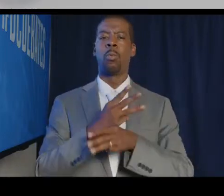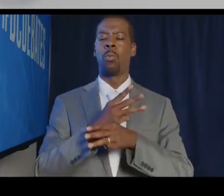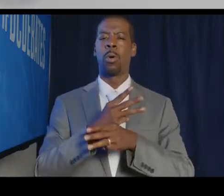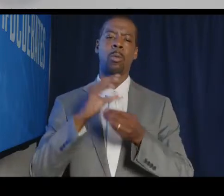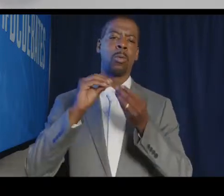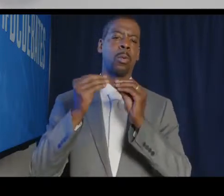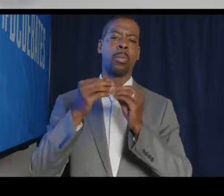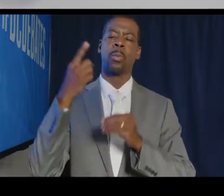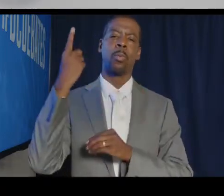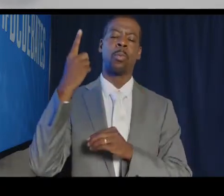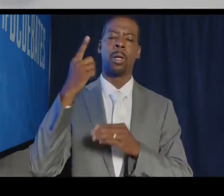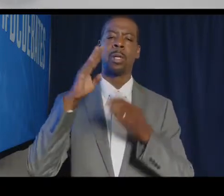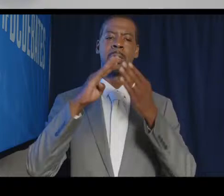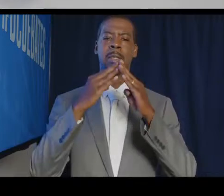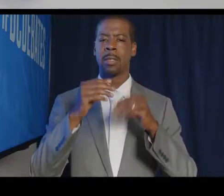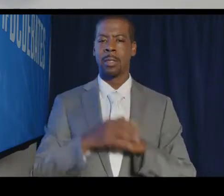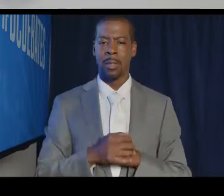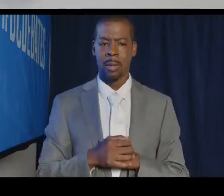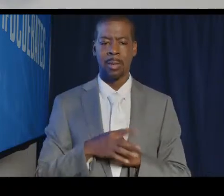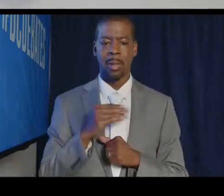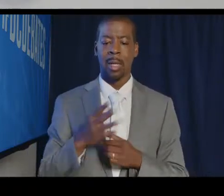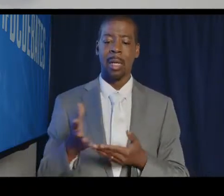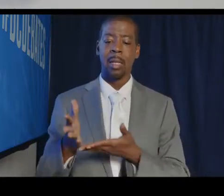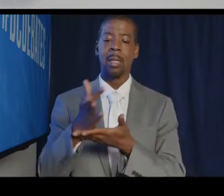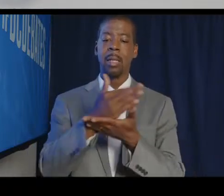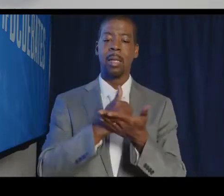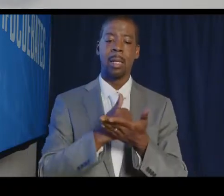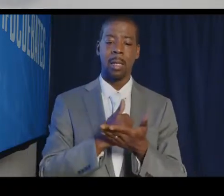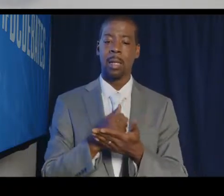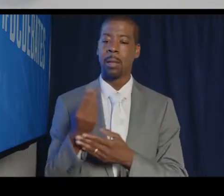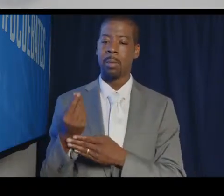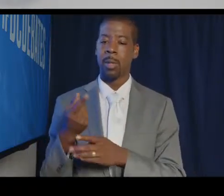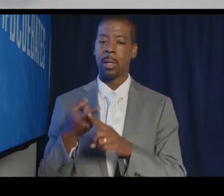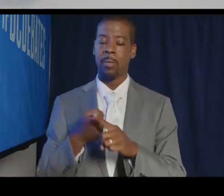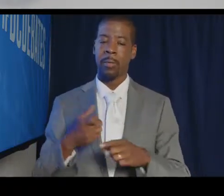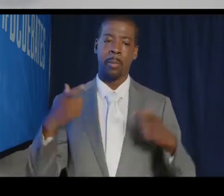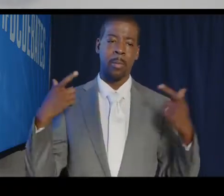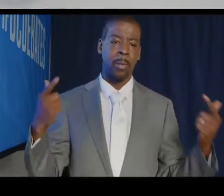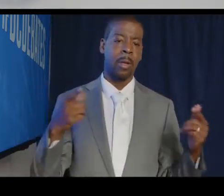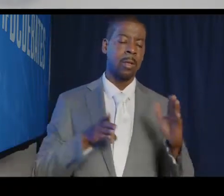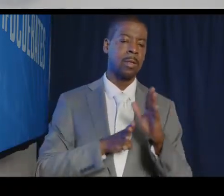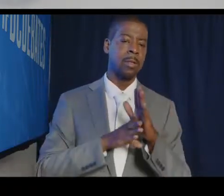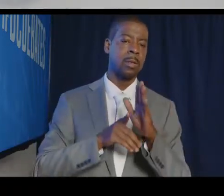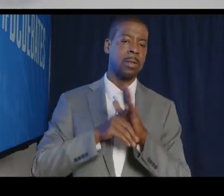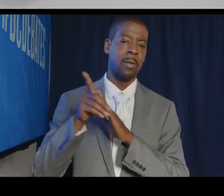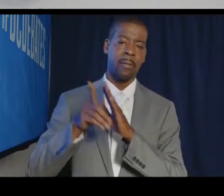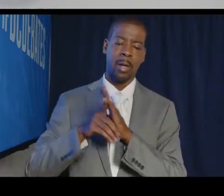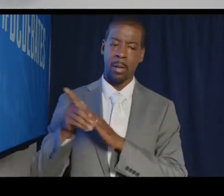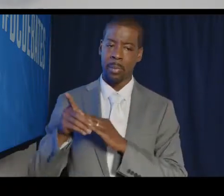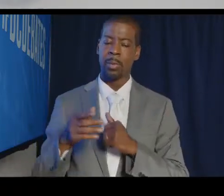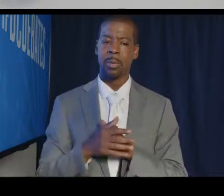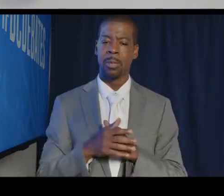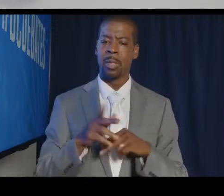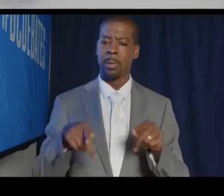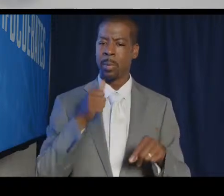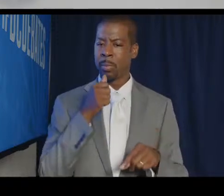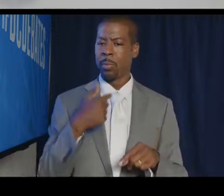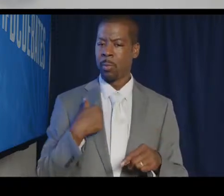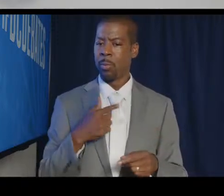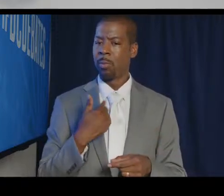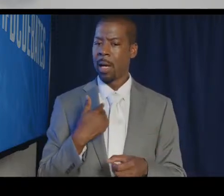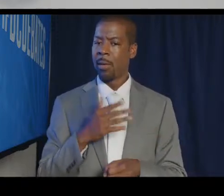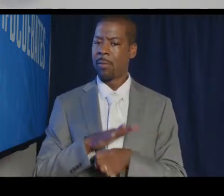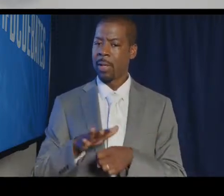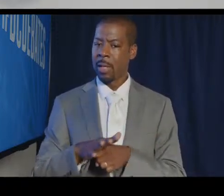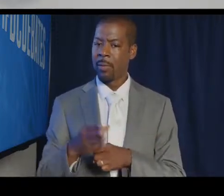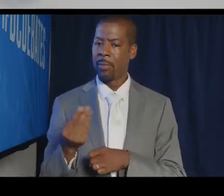also making sure that we are collecting the revenue from the large developers, corporations, and people with the highest incomes to be able to offset the needs